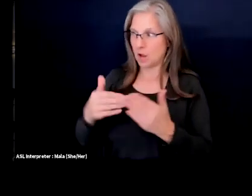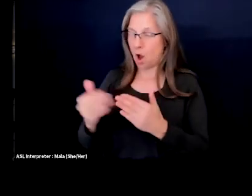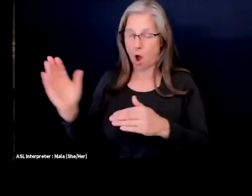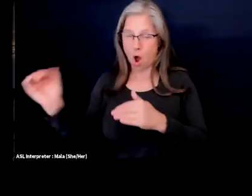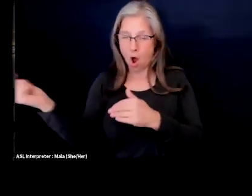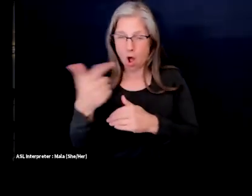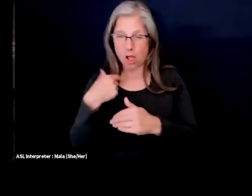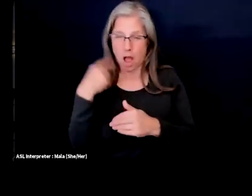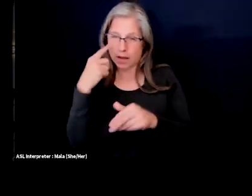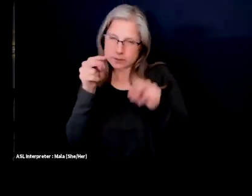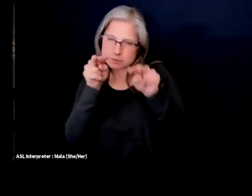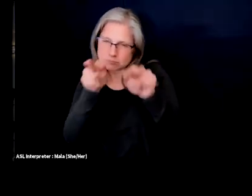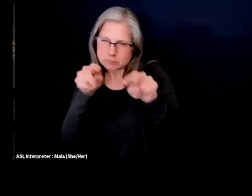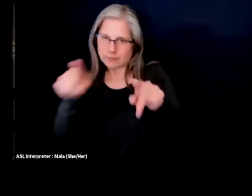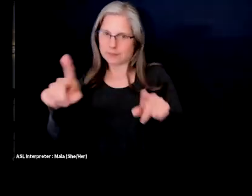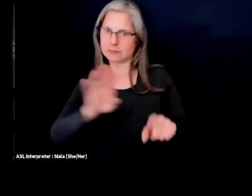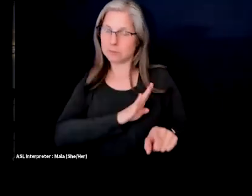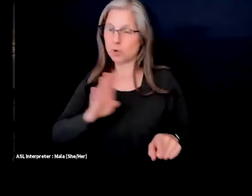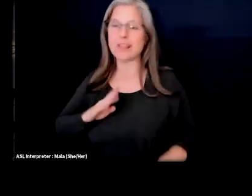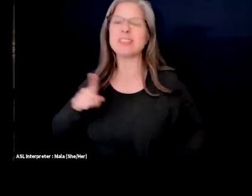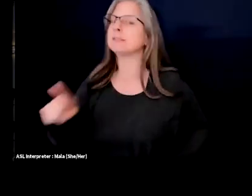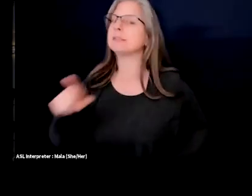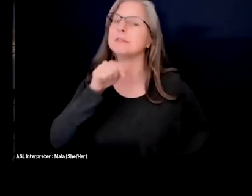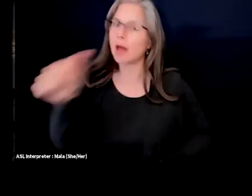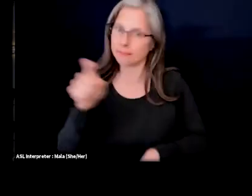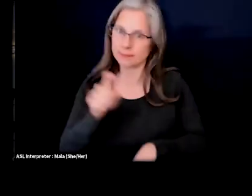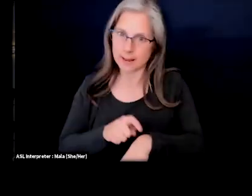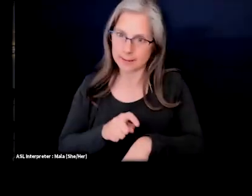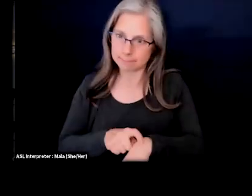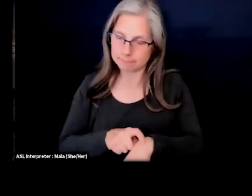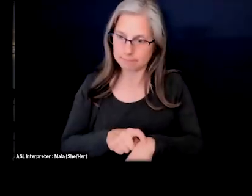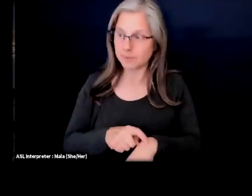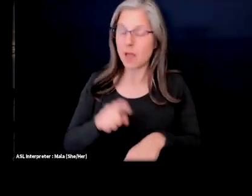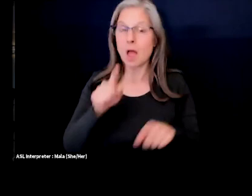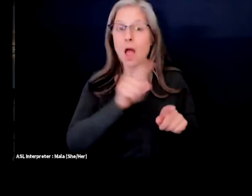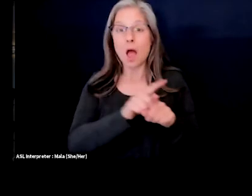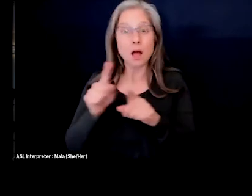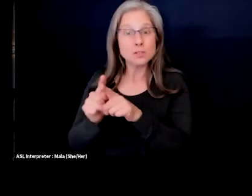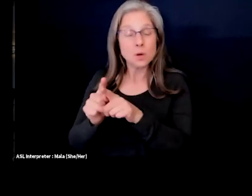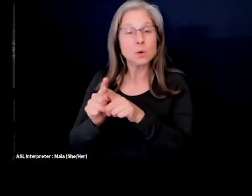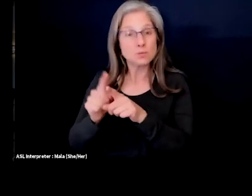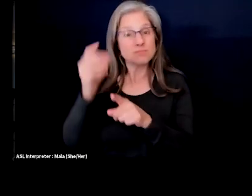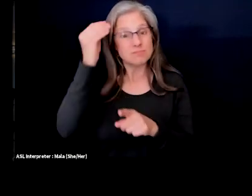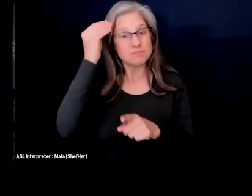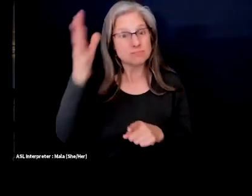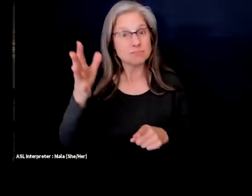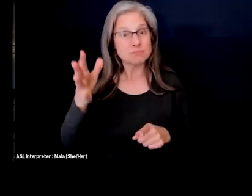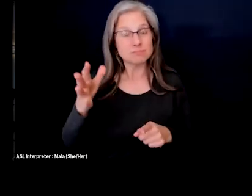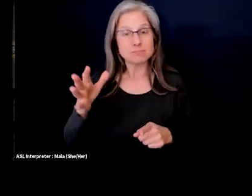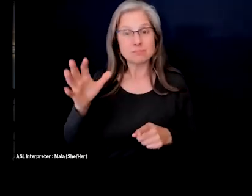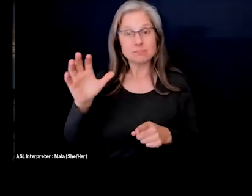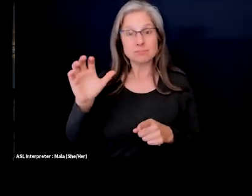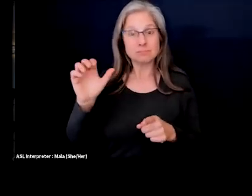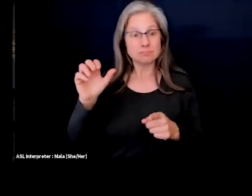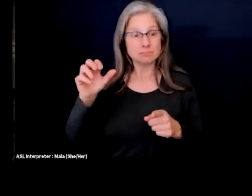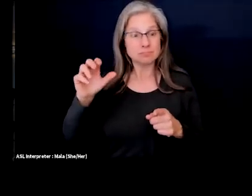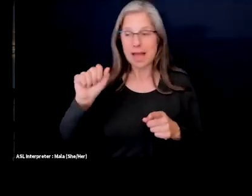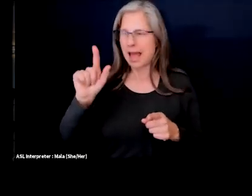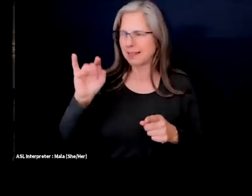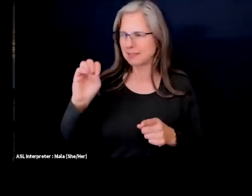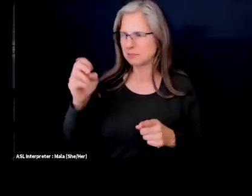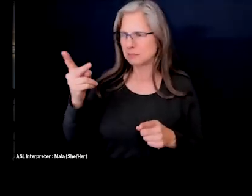all of you right now, and this is not the time. And also, you know, Alice Post was right. Why